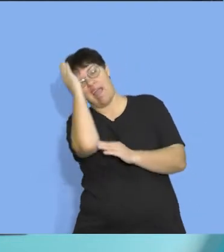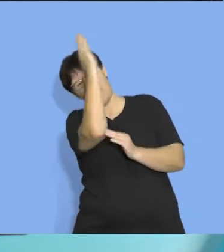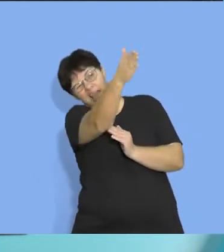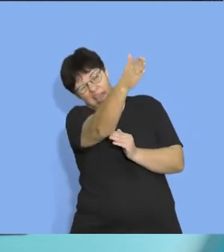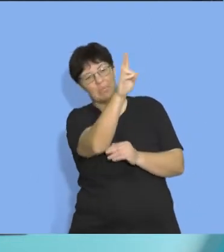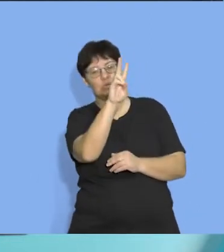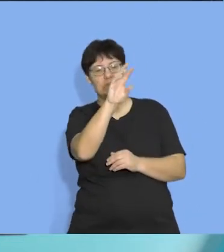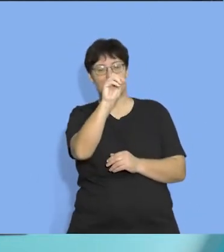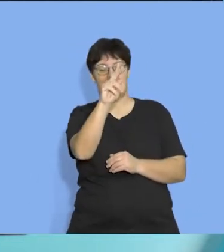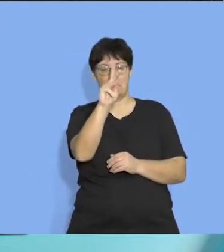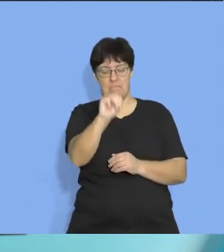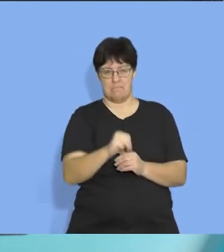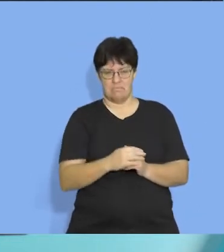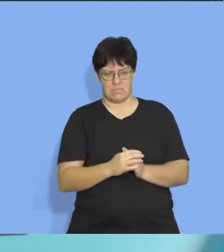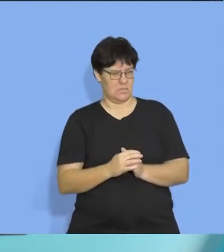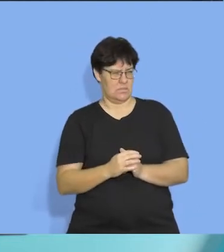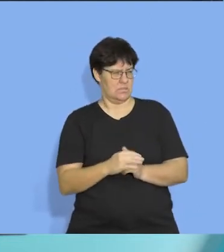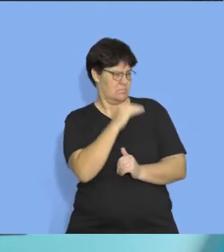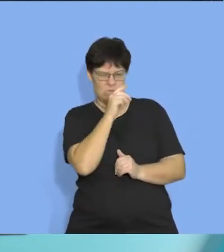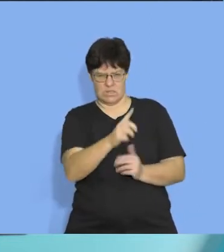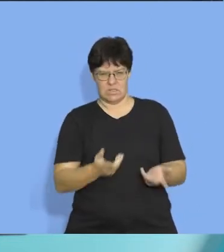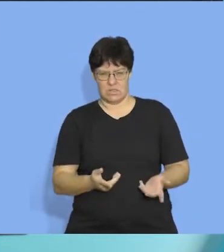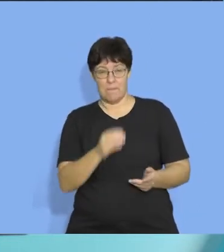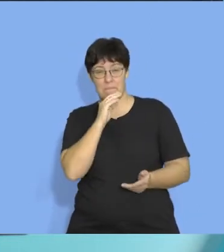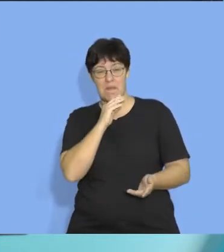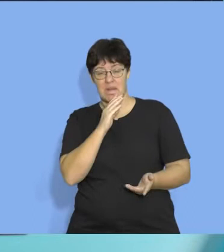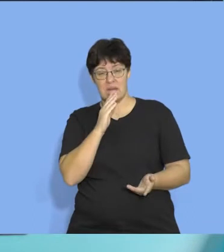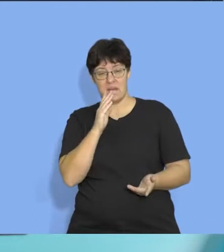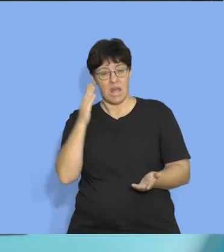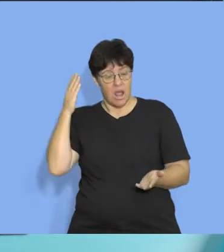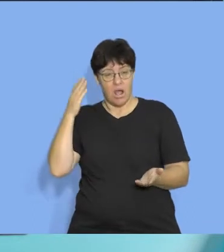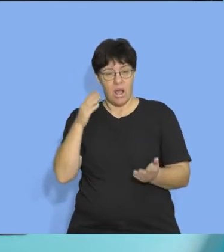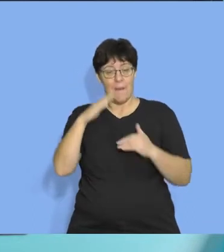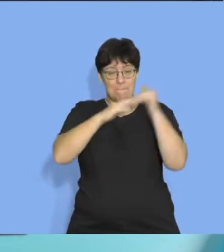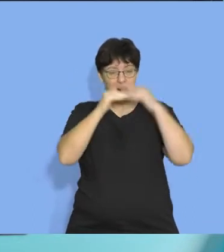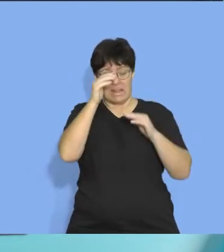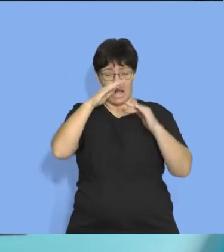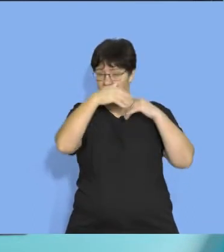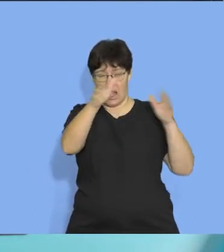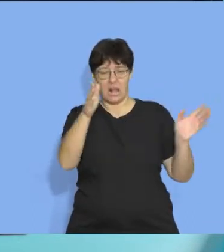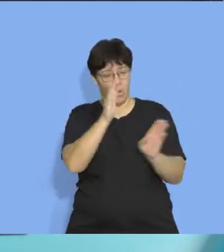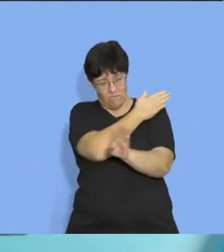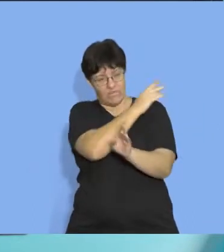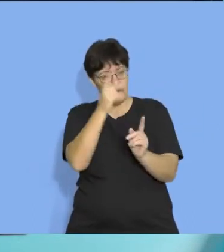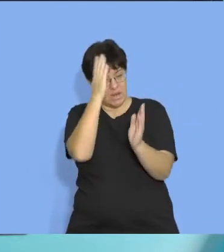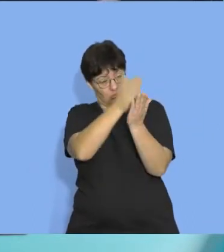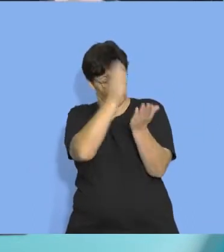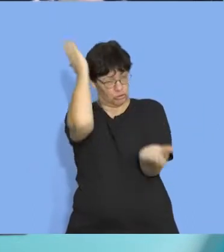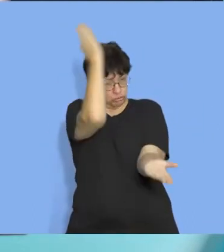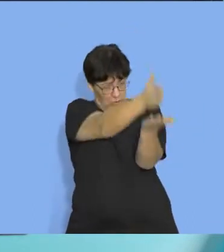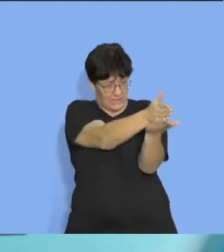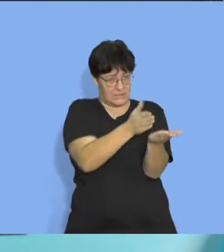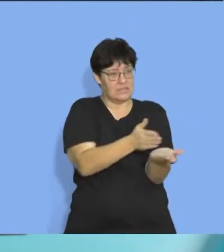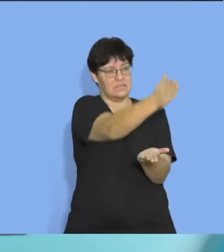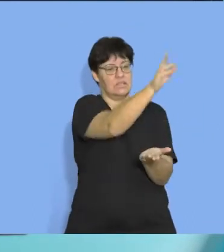20 kilometers away. And you're like, okay, what does that mean? That means if we could fly over all the buildings, it would